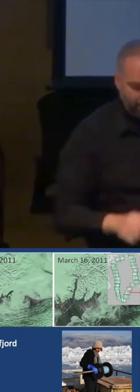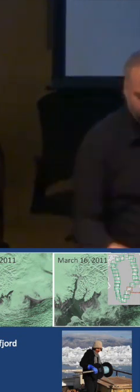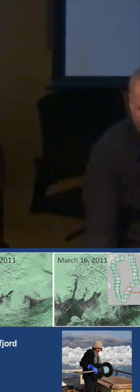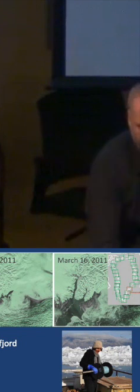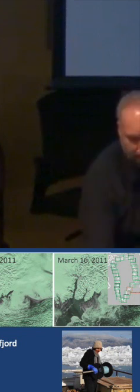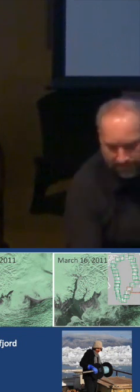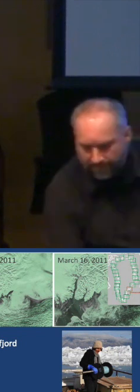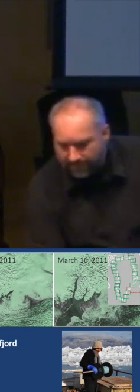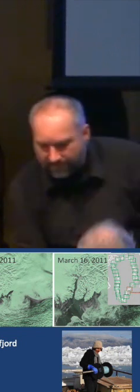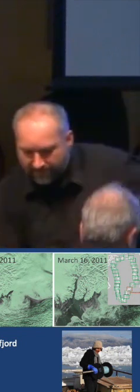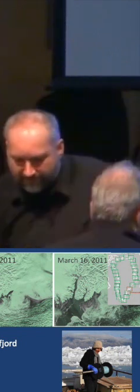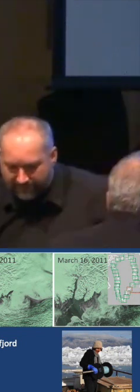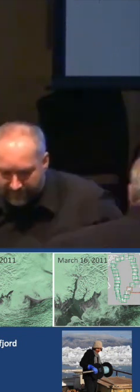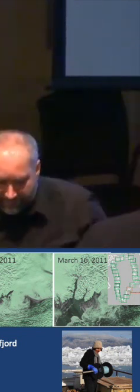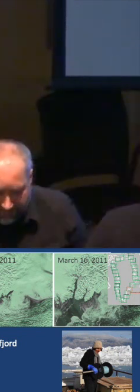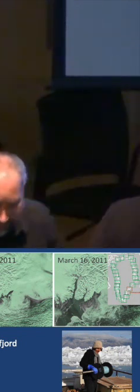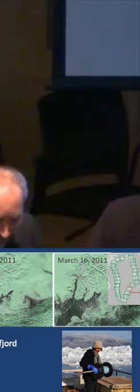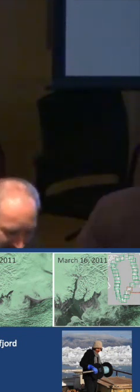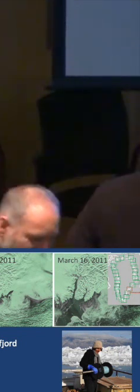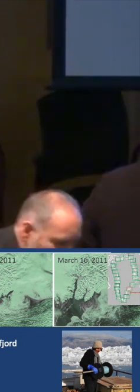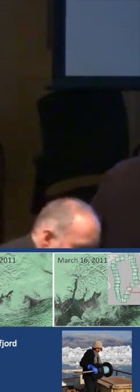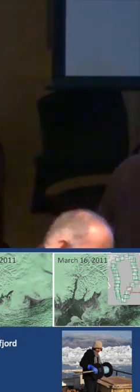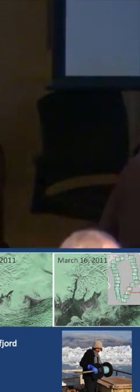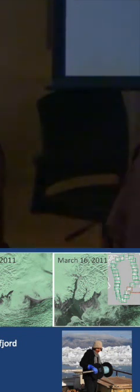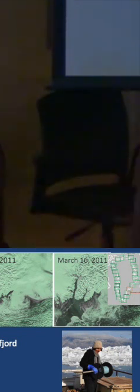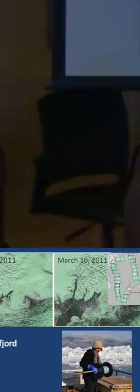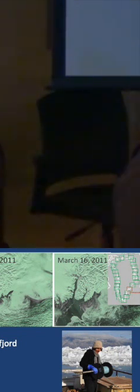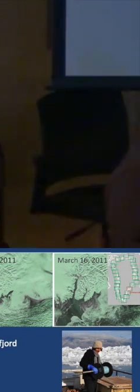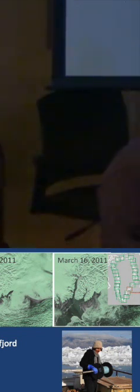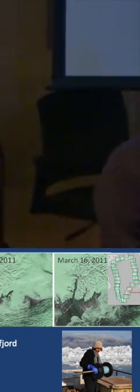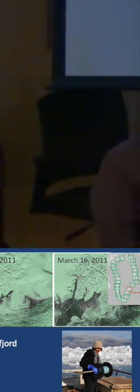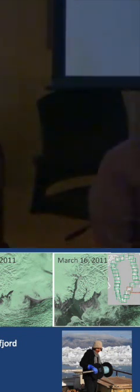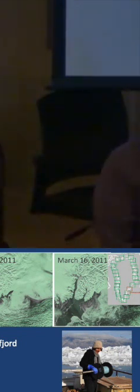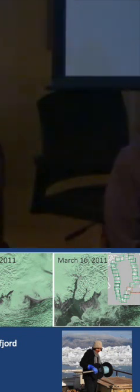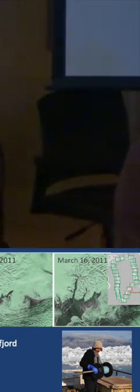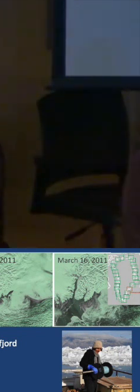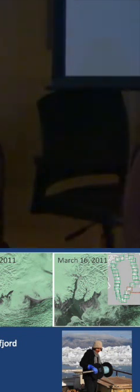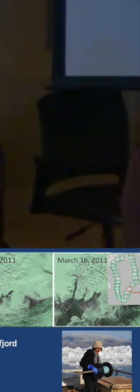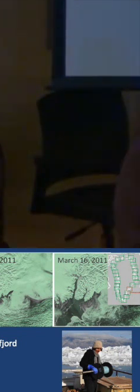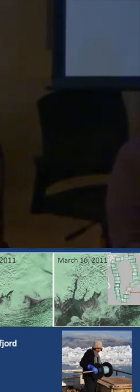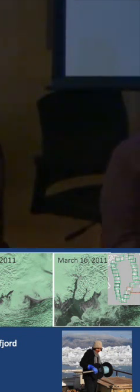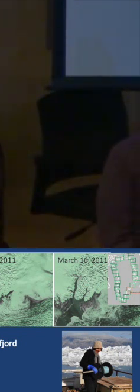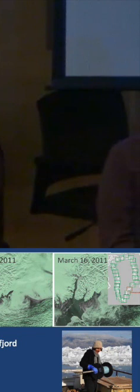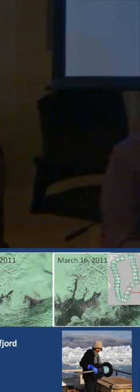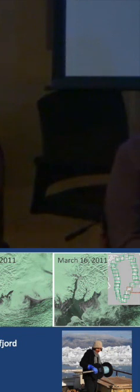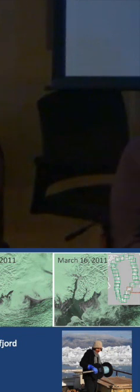removed the ice on the shelf. So again, very powerful forcings.